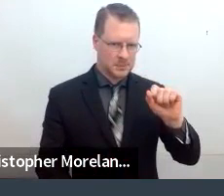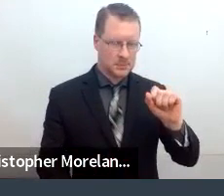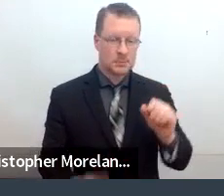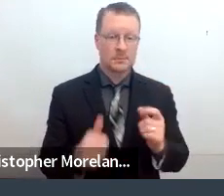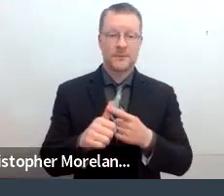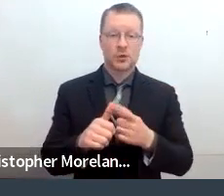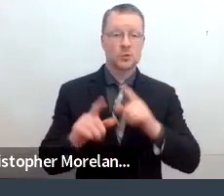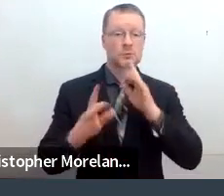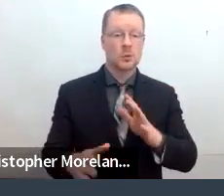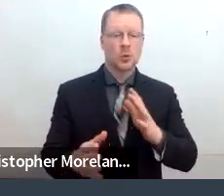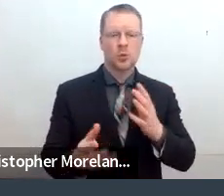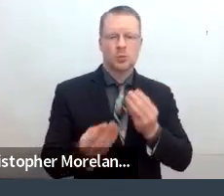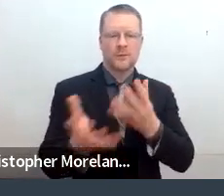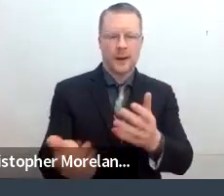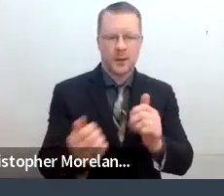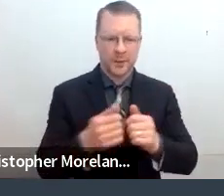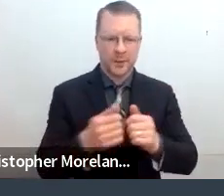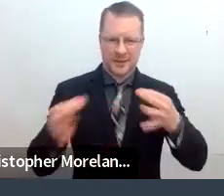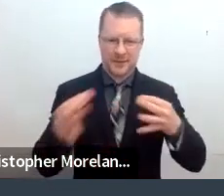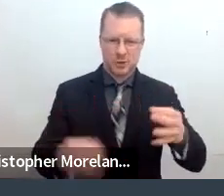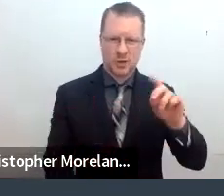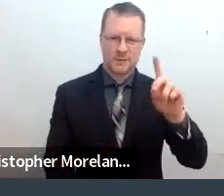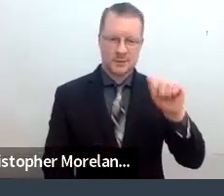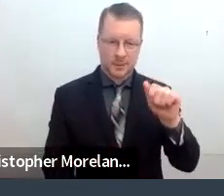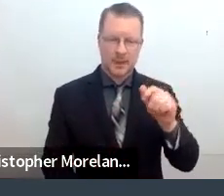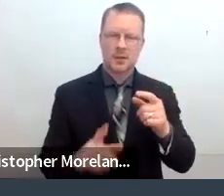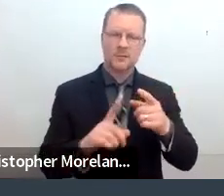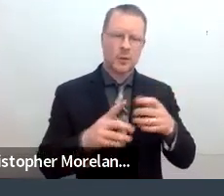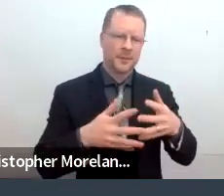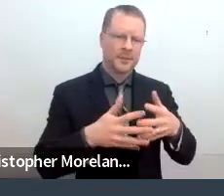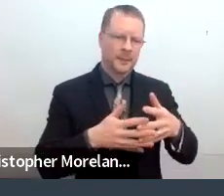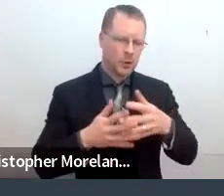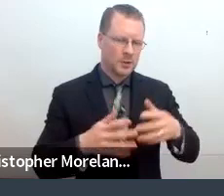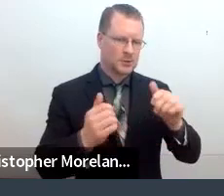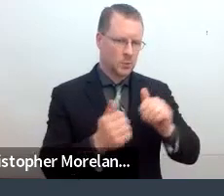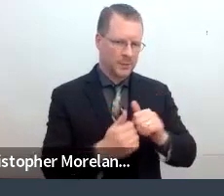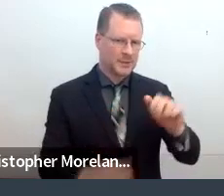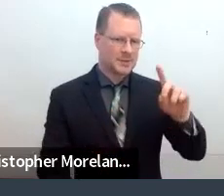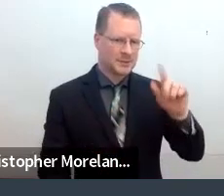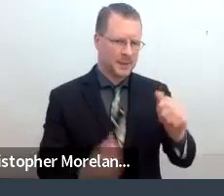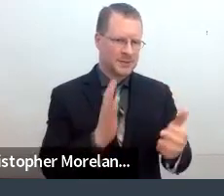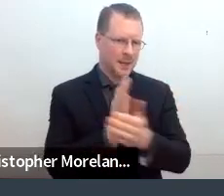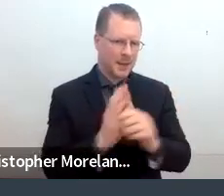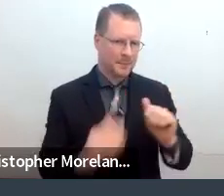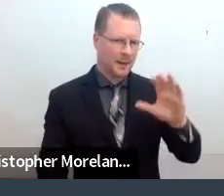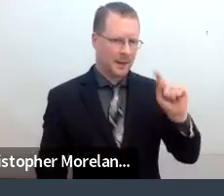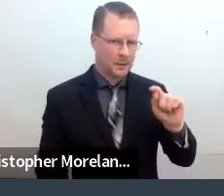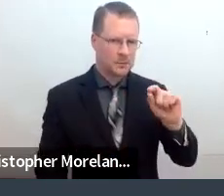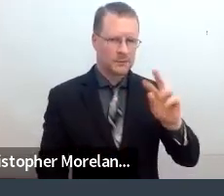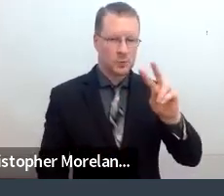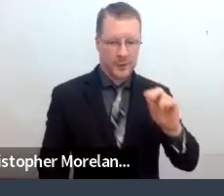In this survey, we included disability items, which began with a definition